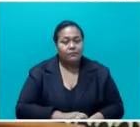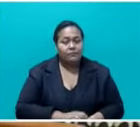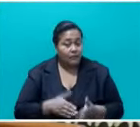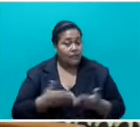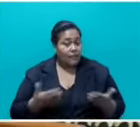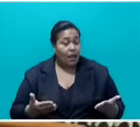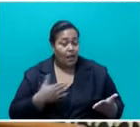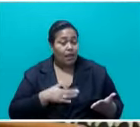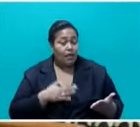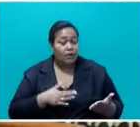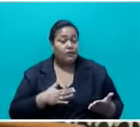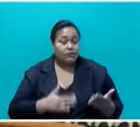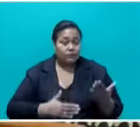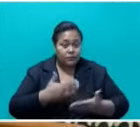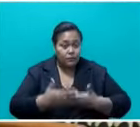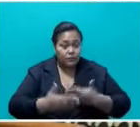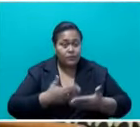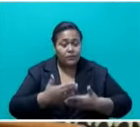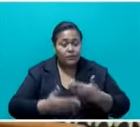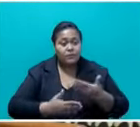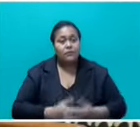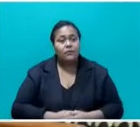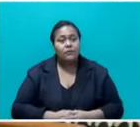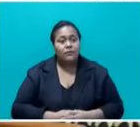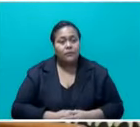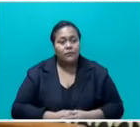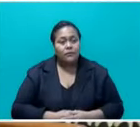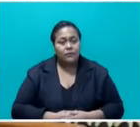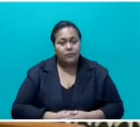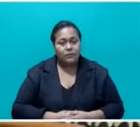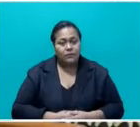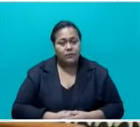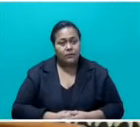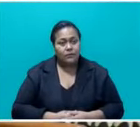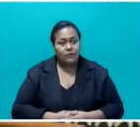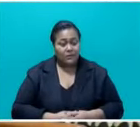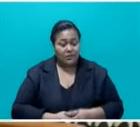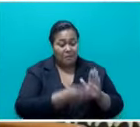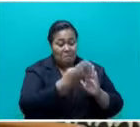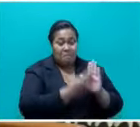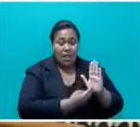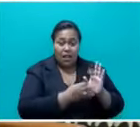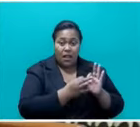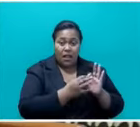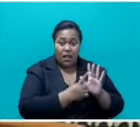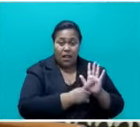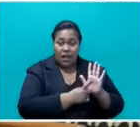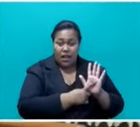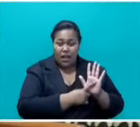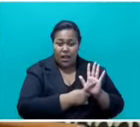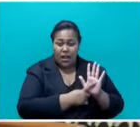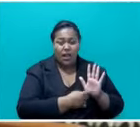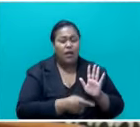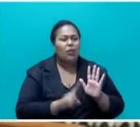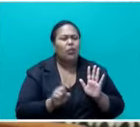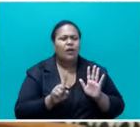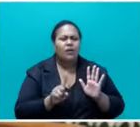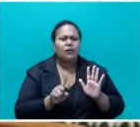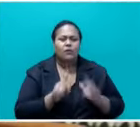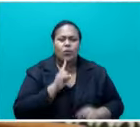I will state this plainly obvious that this bill is a product of